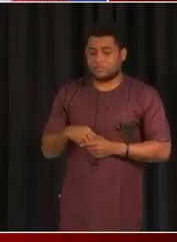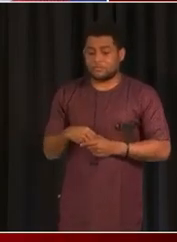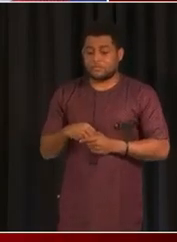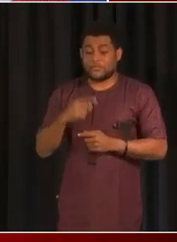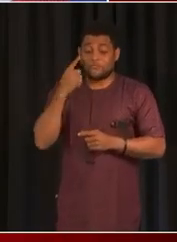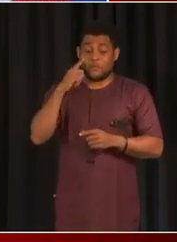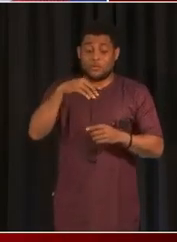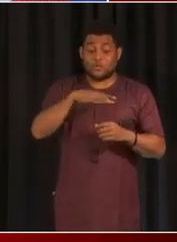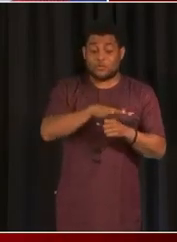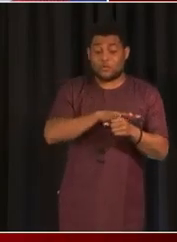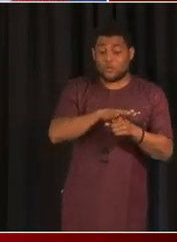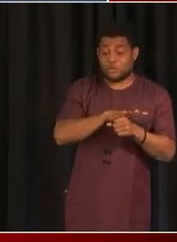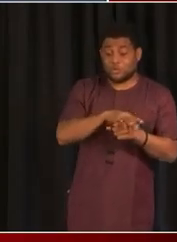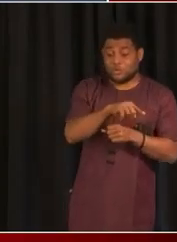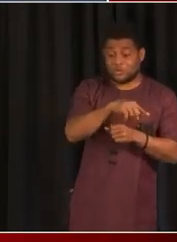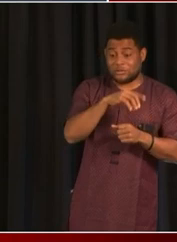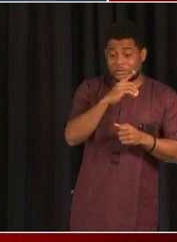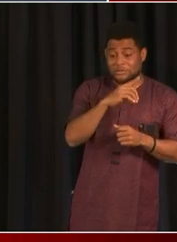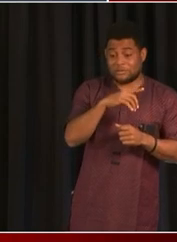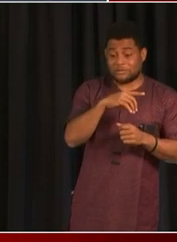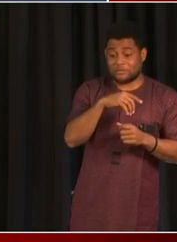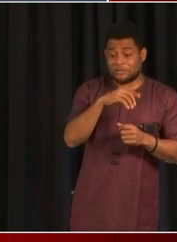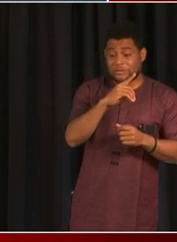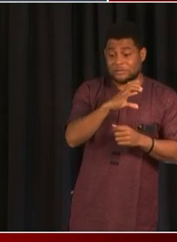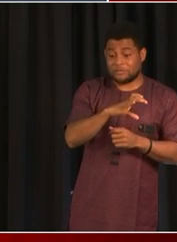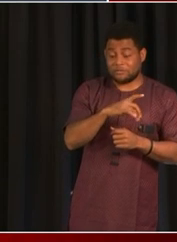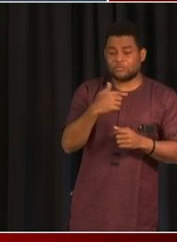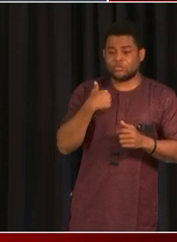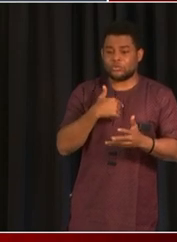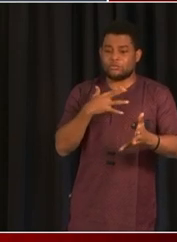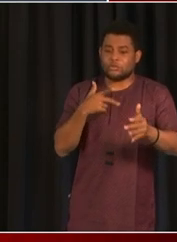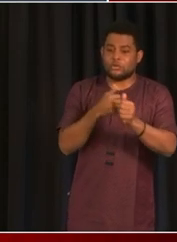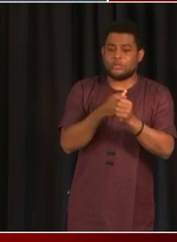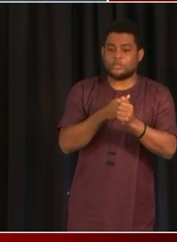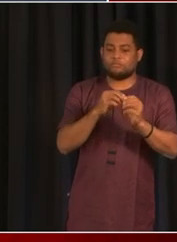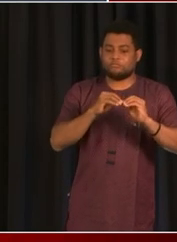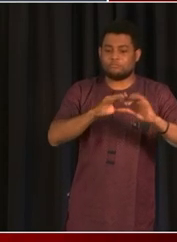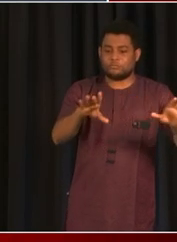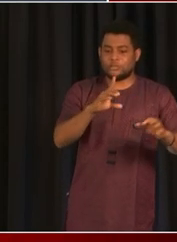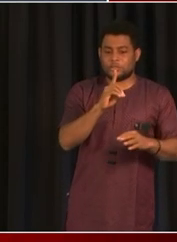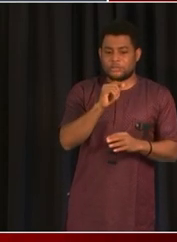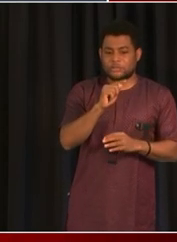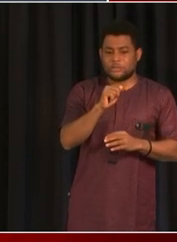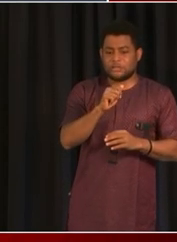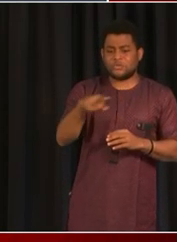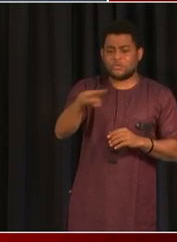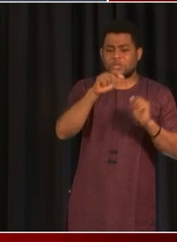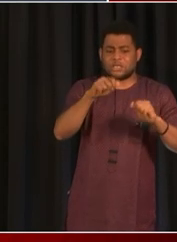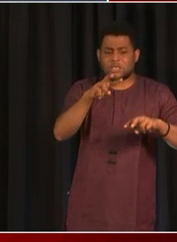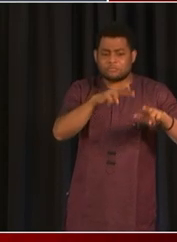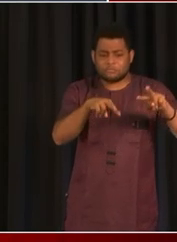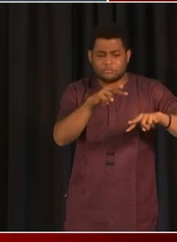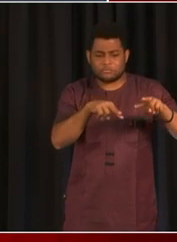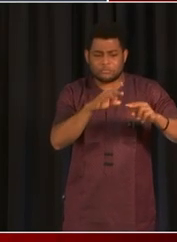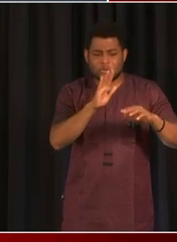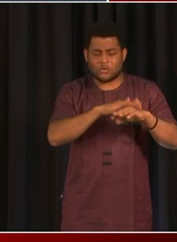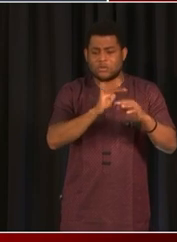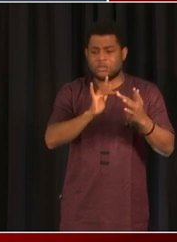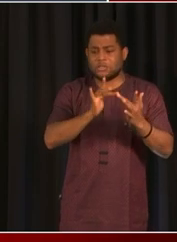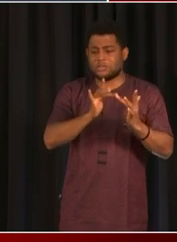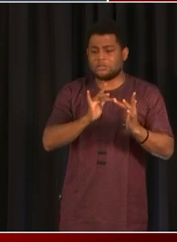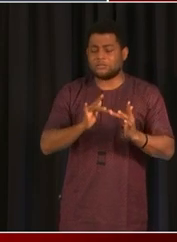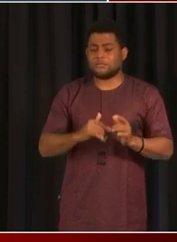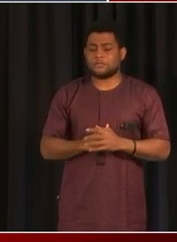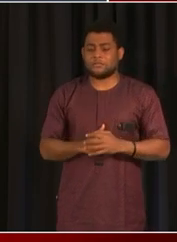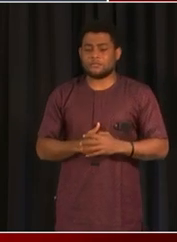with clusters? we update our outbreak data, so we encourage you to look there. That gives you some ideas to whether or not we